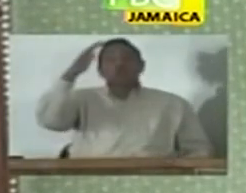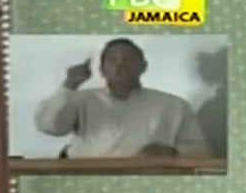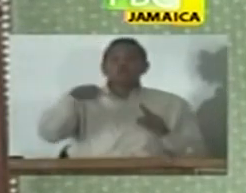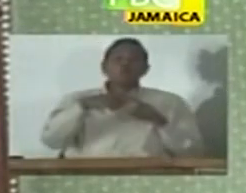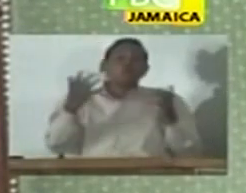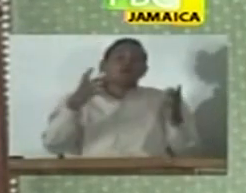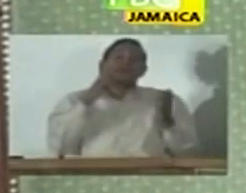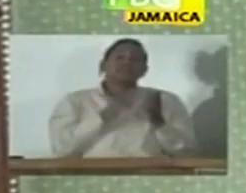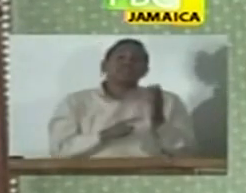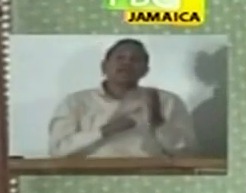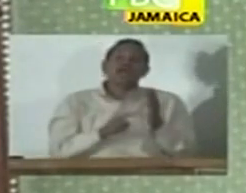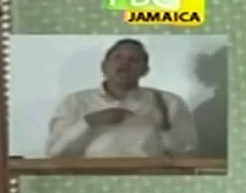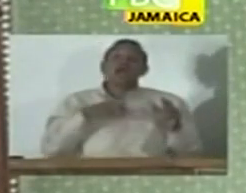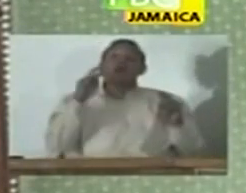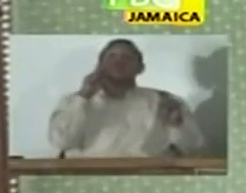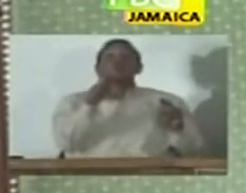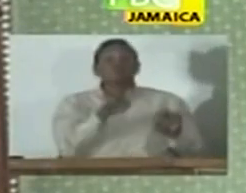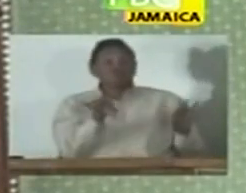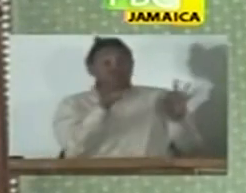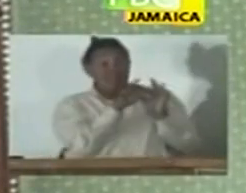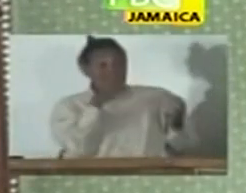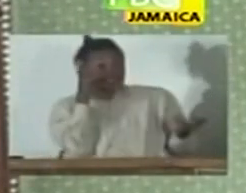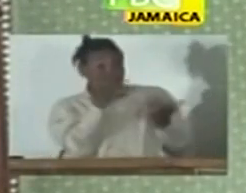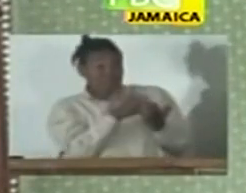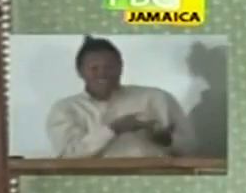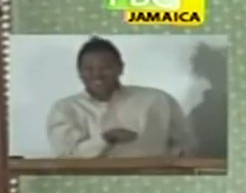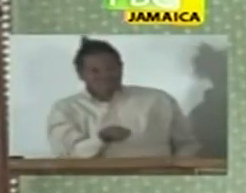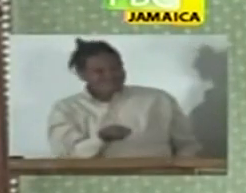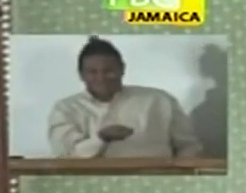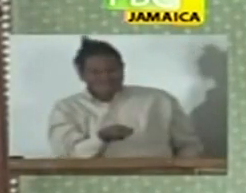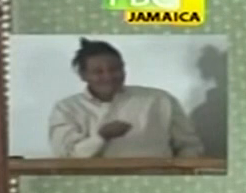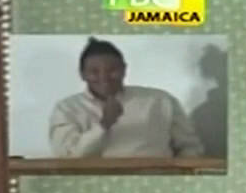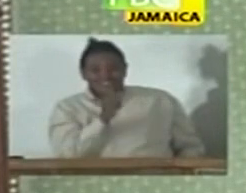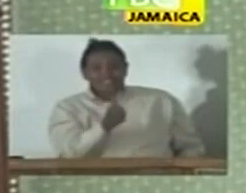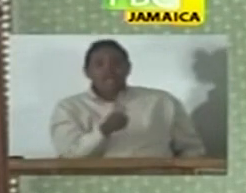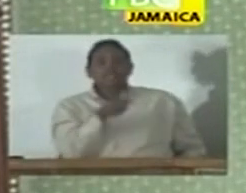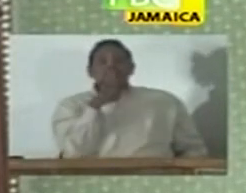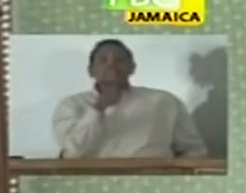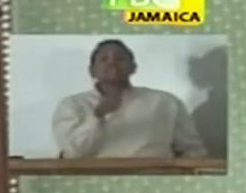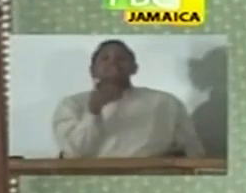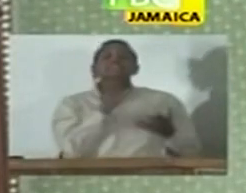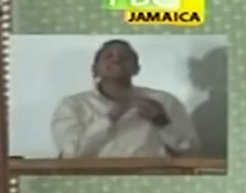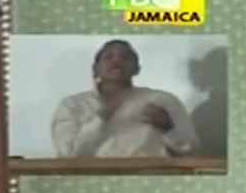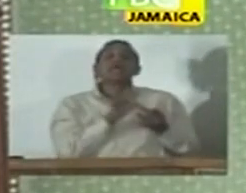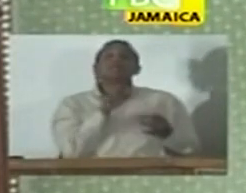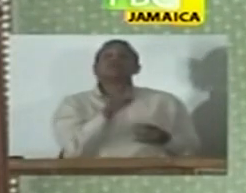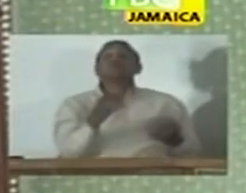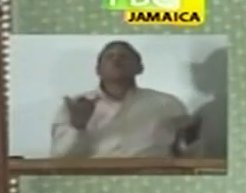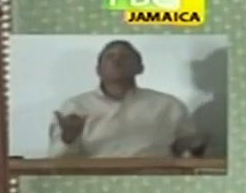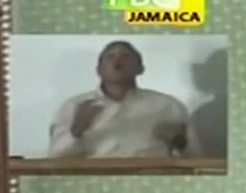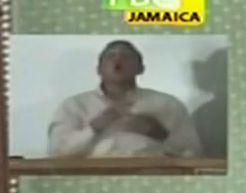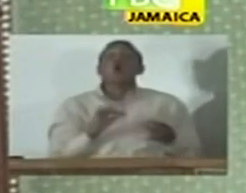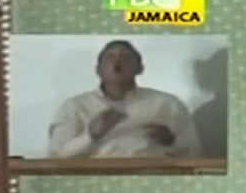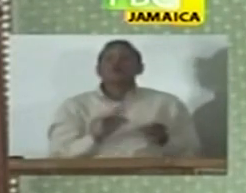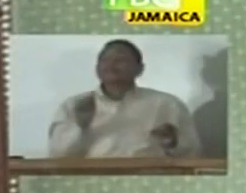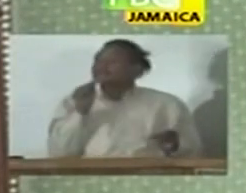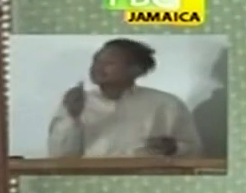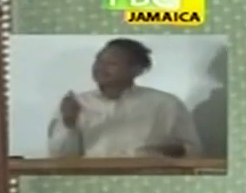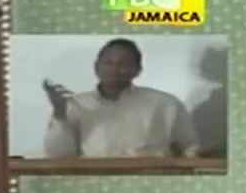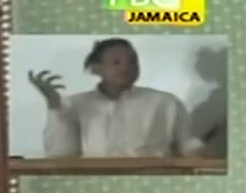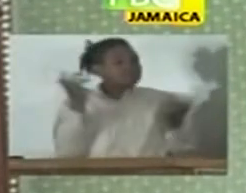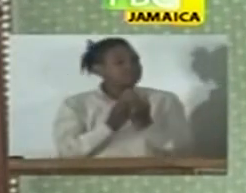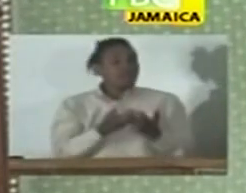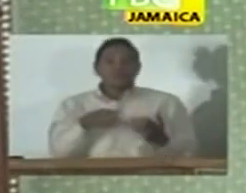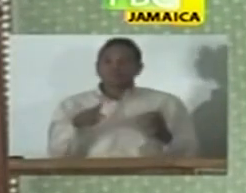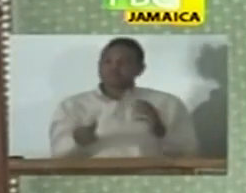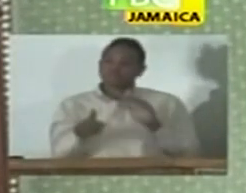not. I'm dealing with the question of relevance. Senator Brown, such statements that you are making are not